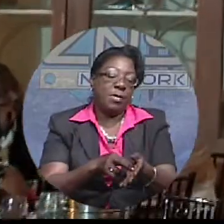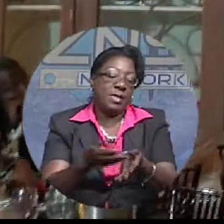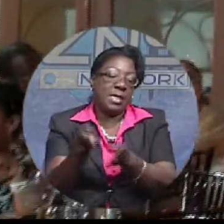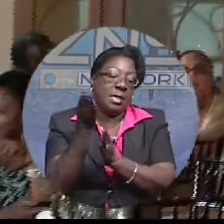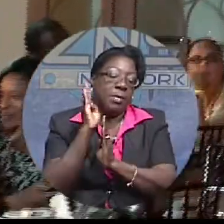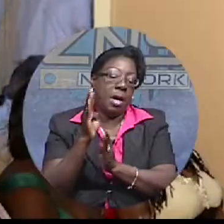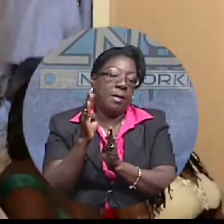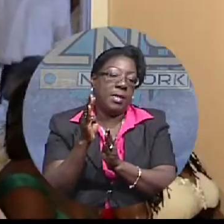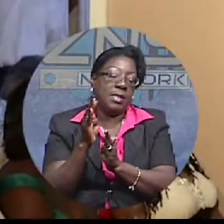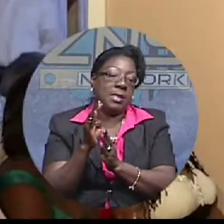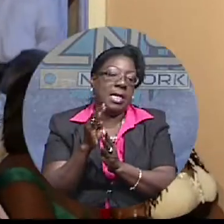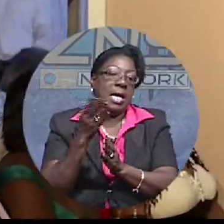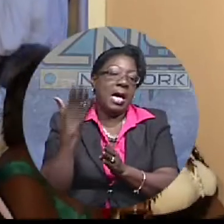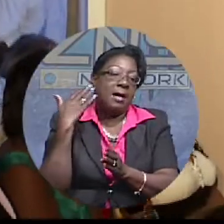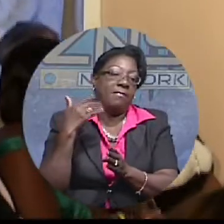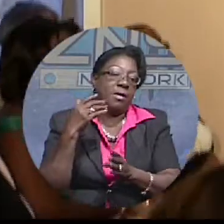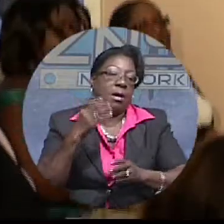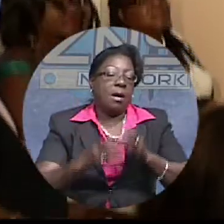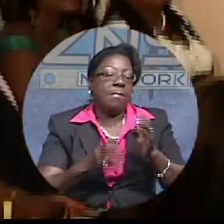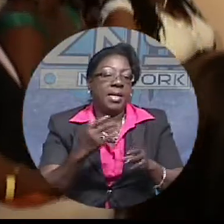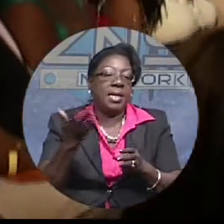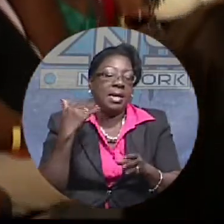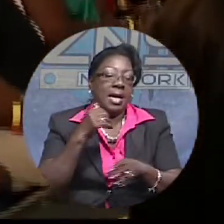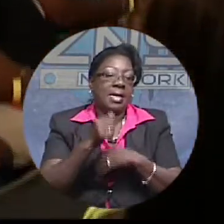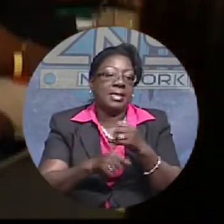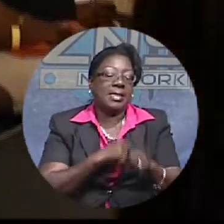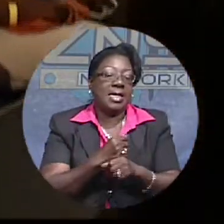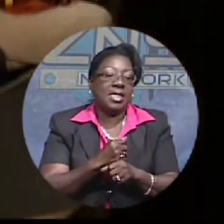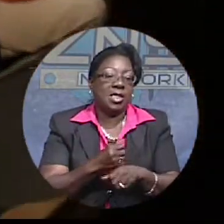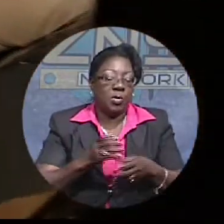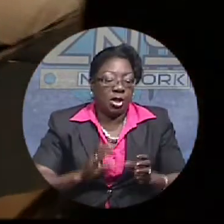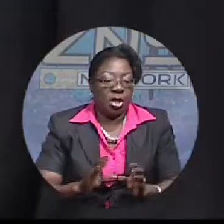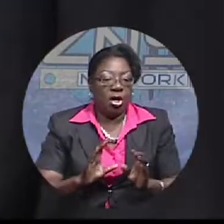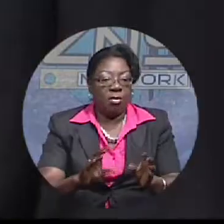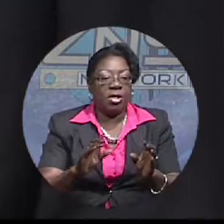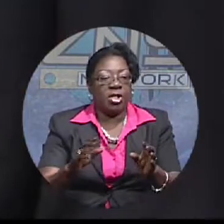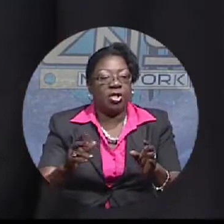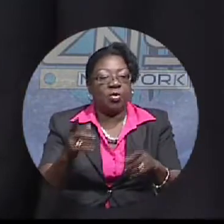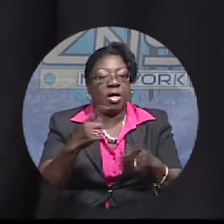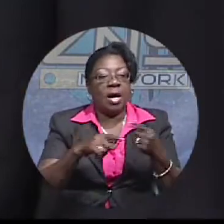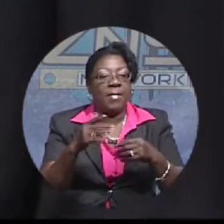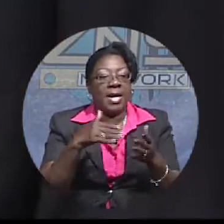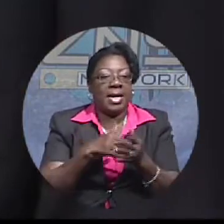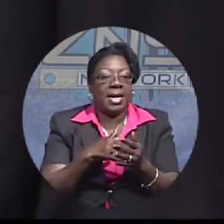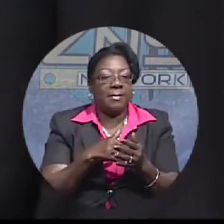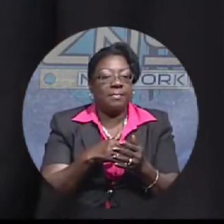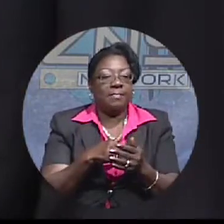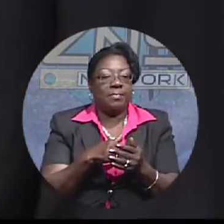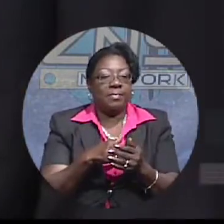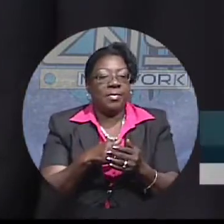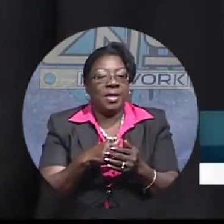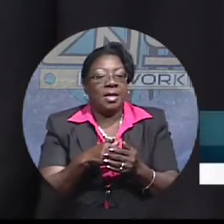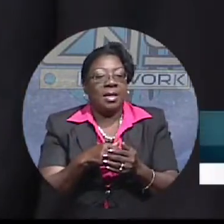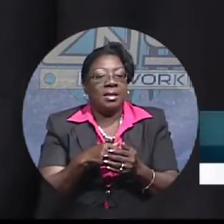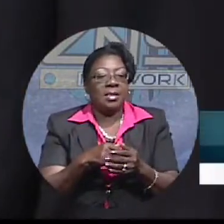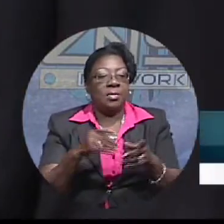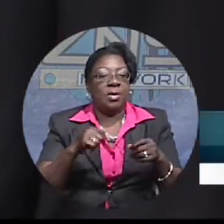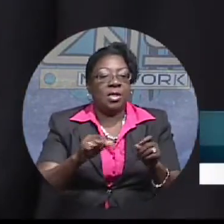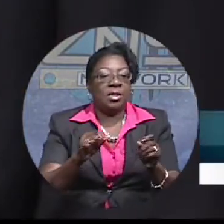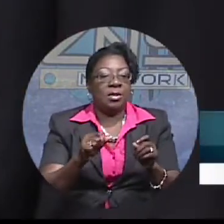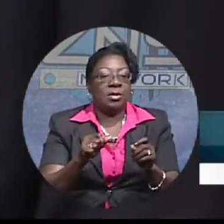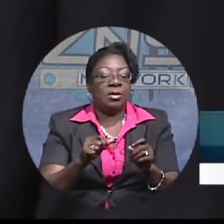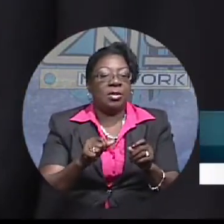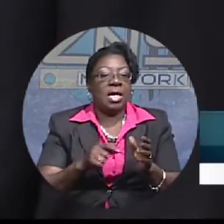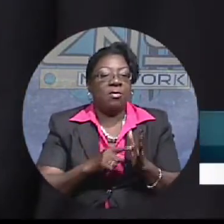And after competing last year, I was encouraged by my family and friends to give it another try. My platform is Girls Making Their Mark, and that's directed towards